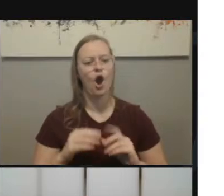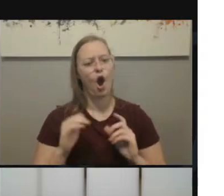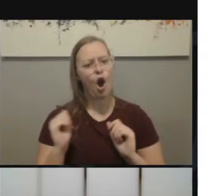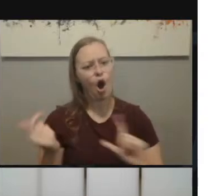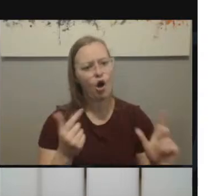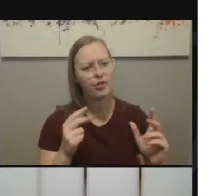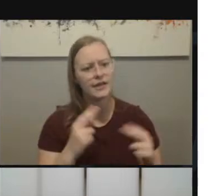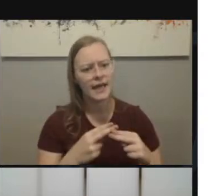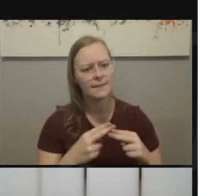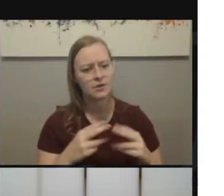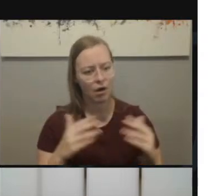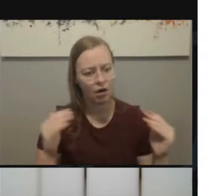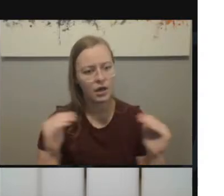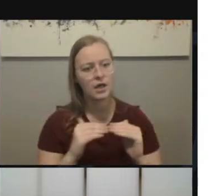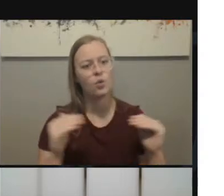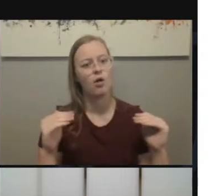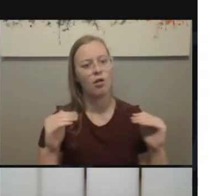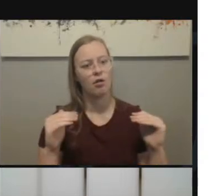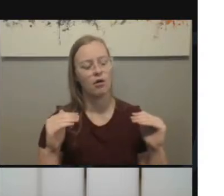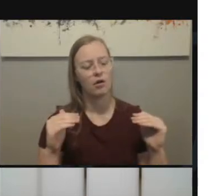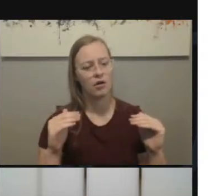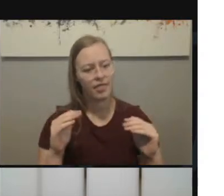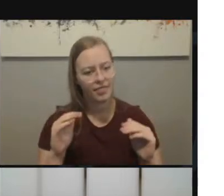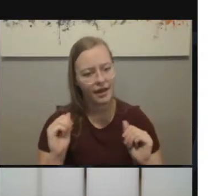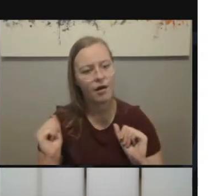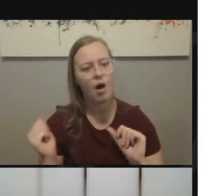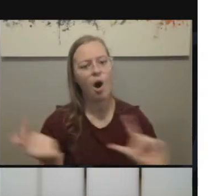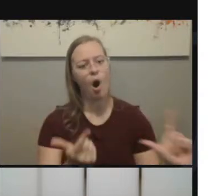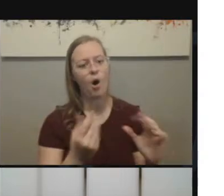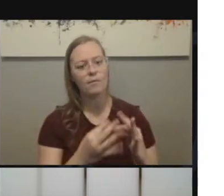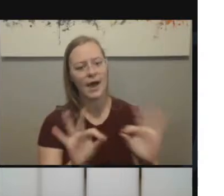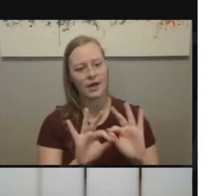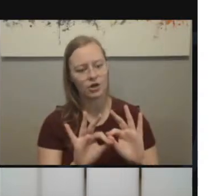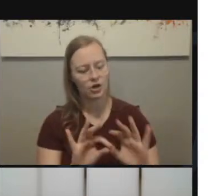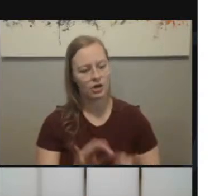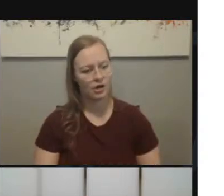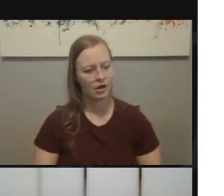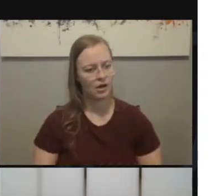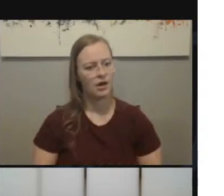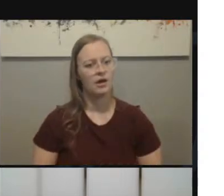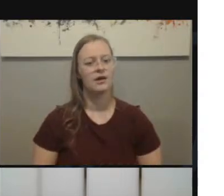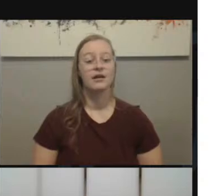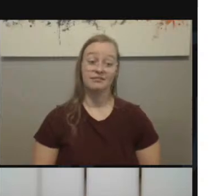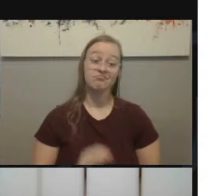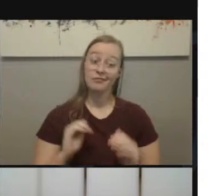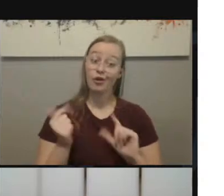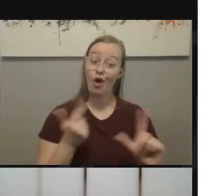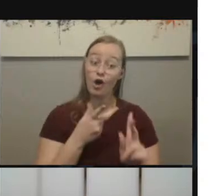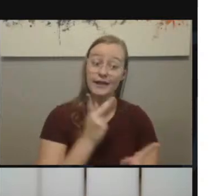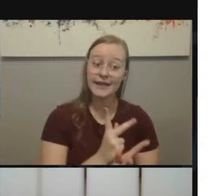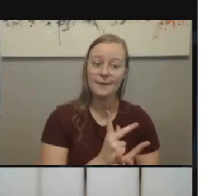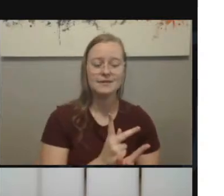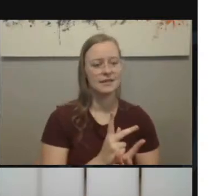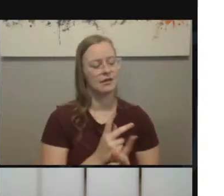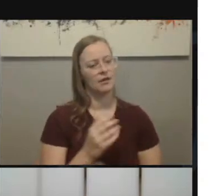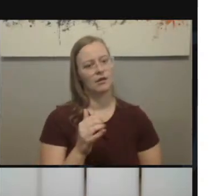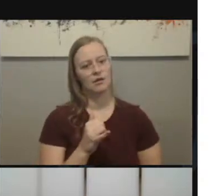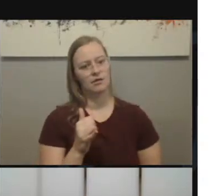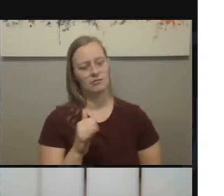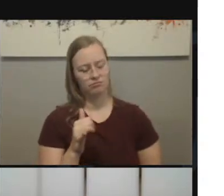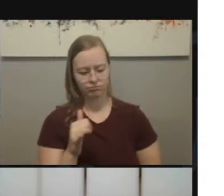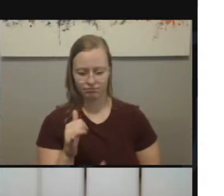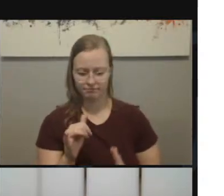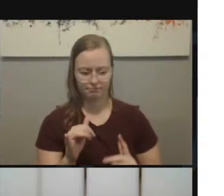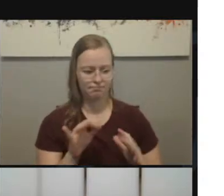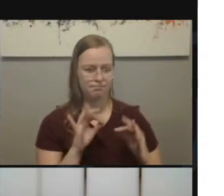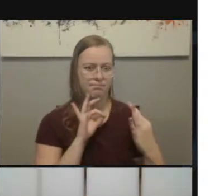equal. They all matter, and they are kept in a remarkably meticulous